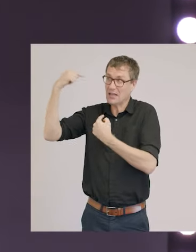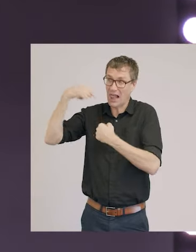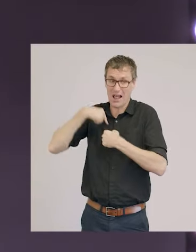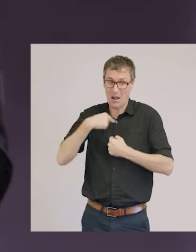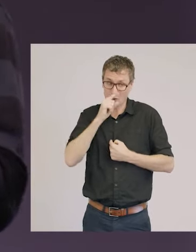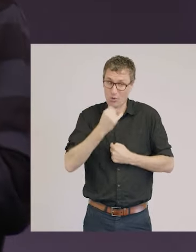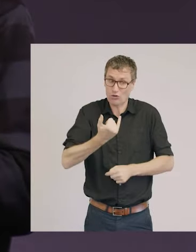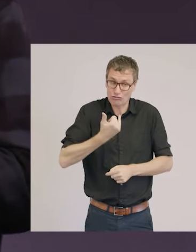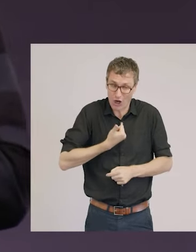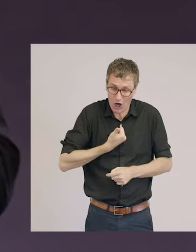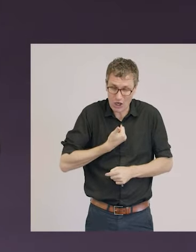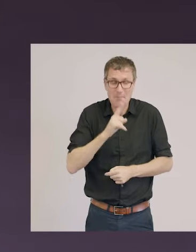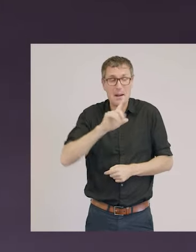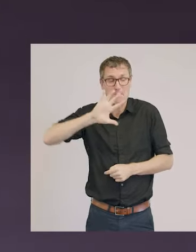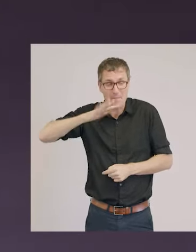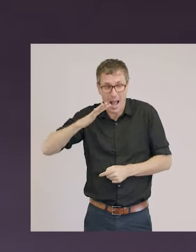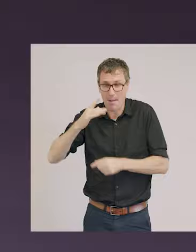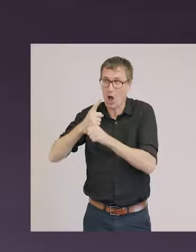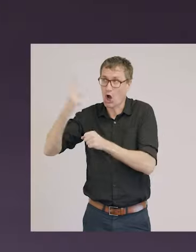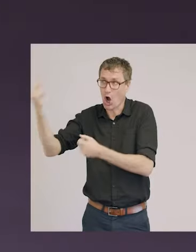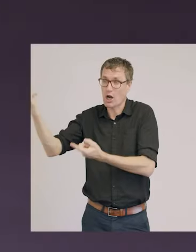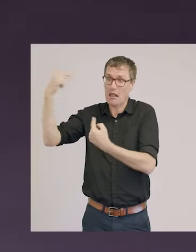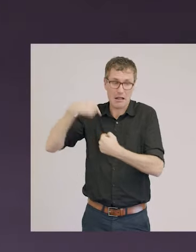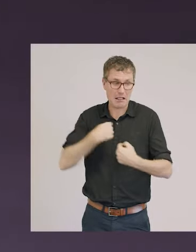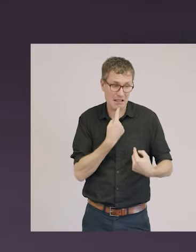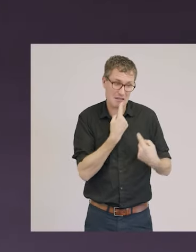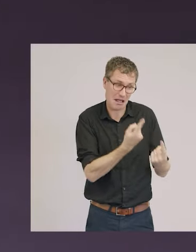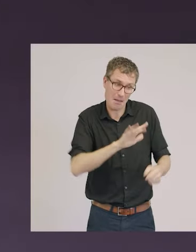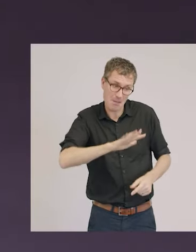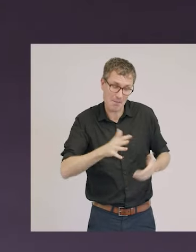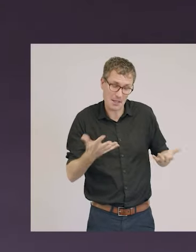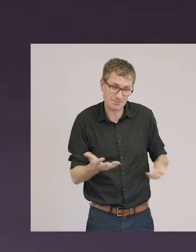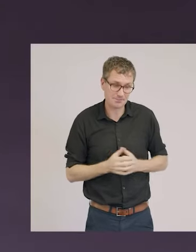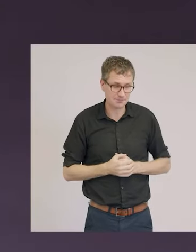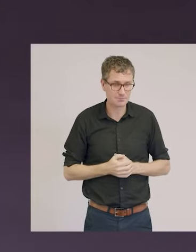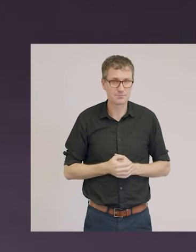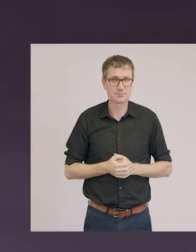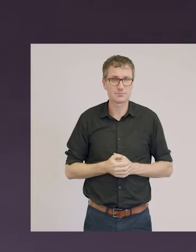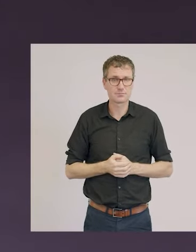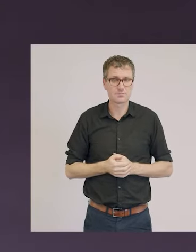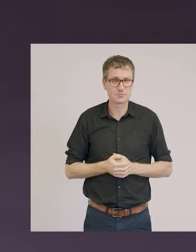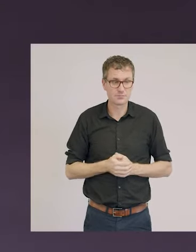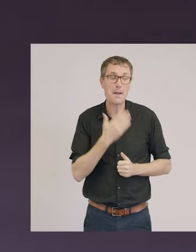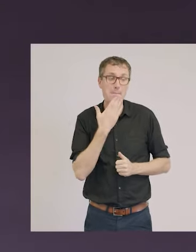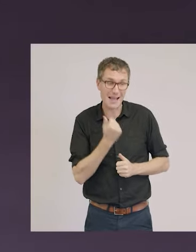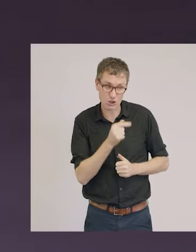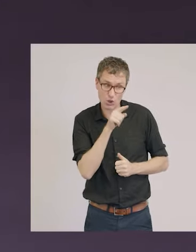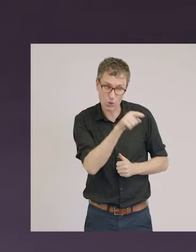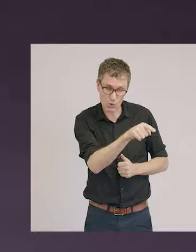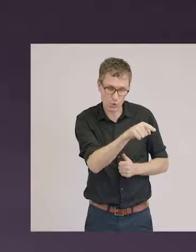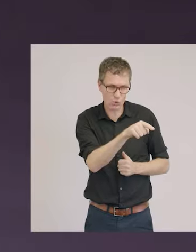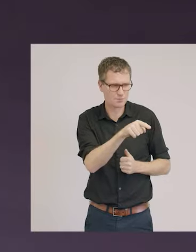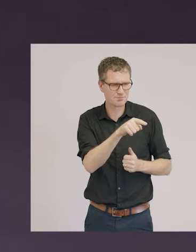about this and I could be wrong. And, you know, just got to, I'm just learning at this, but I think God maybe, possibly, might be, could